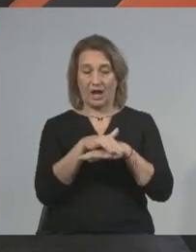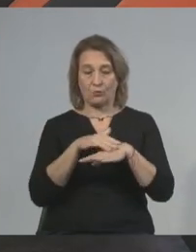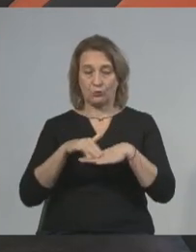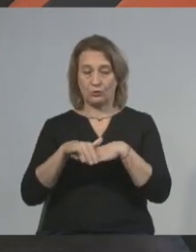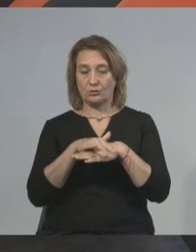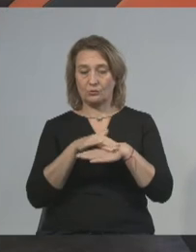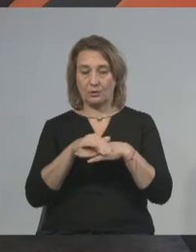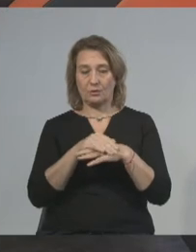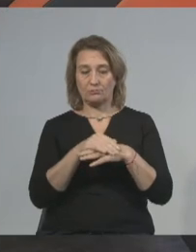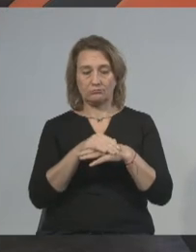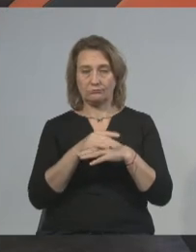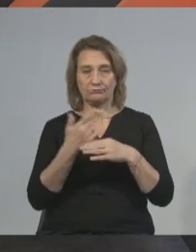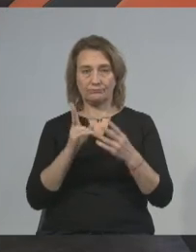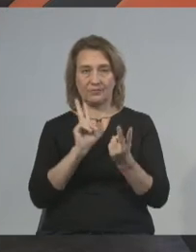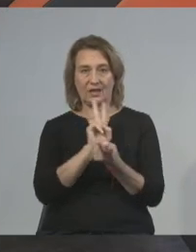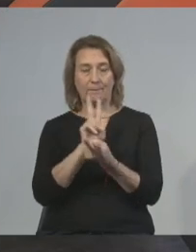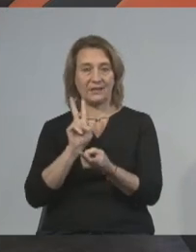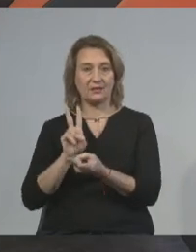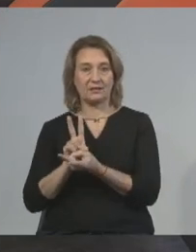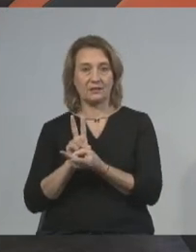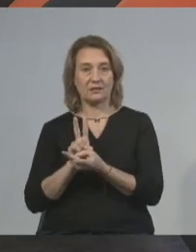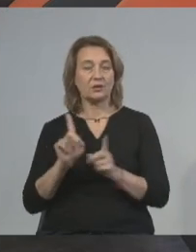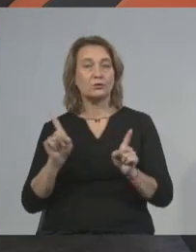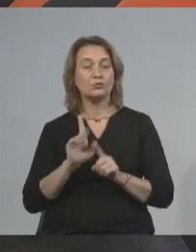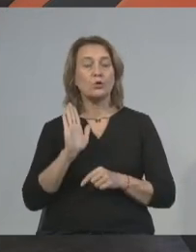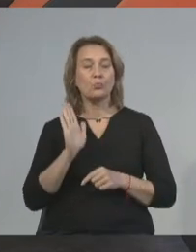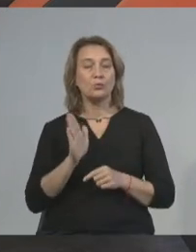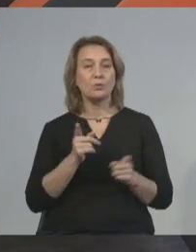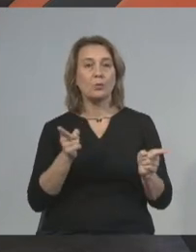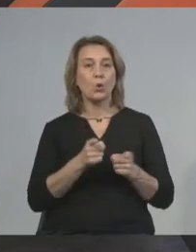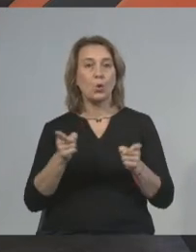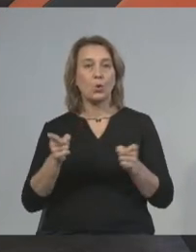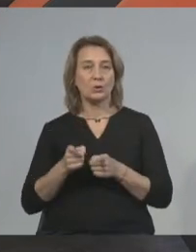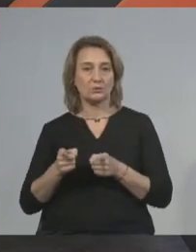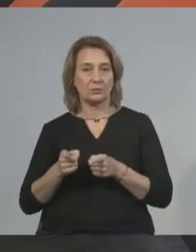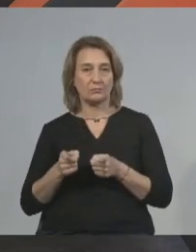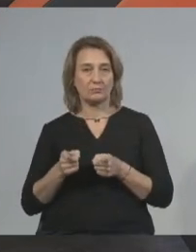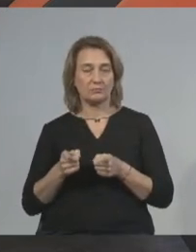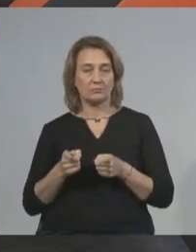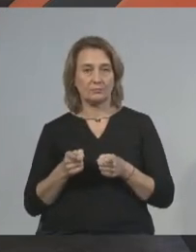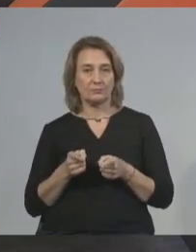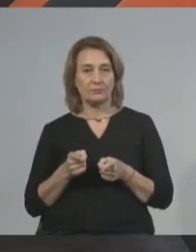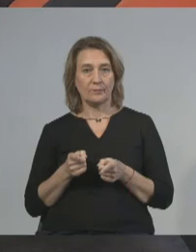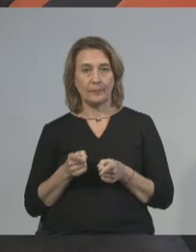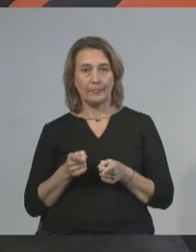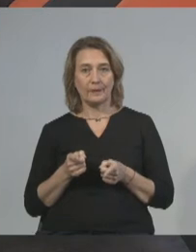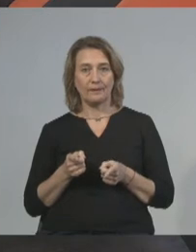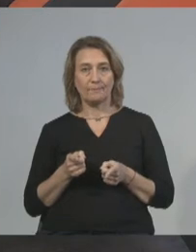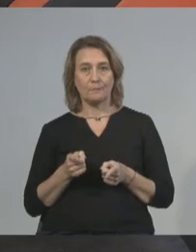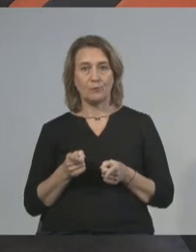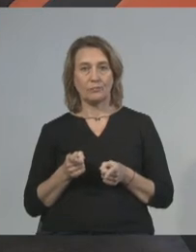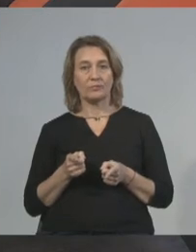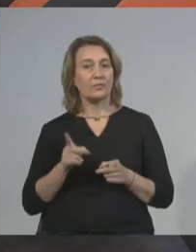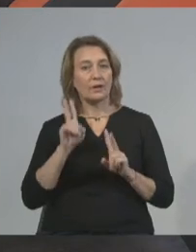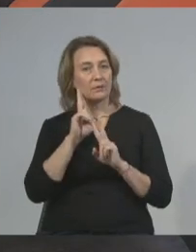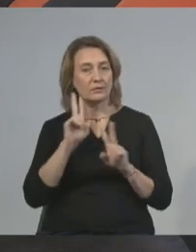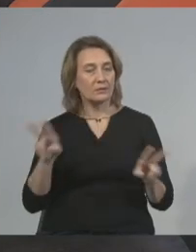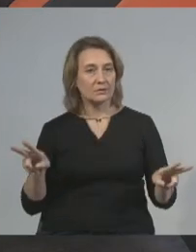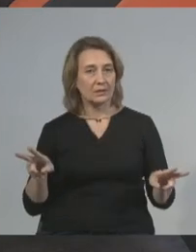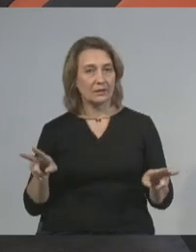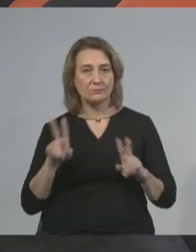and their audiences don't overlap i will ask you for one or two